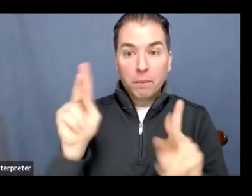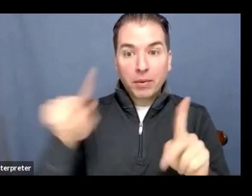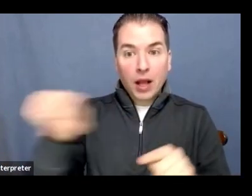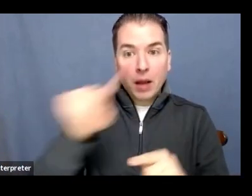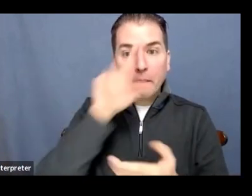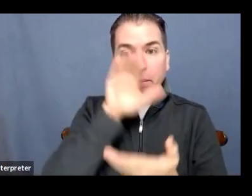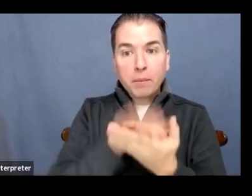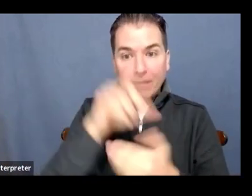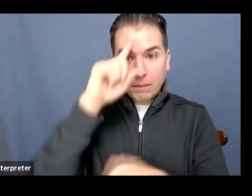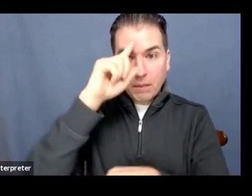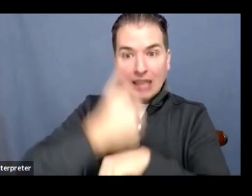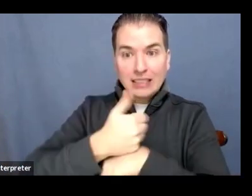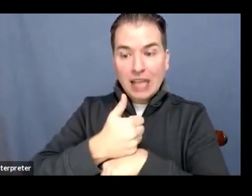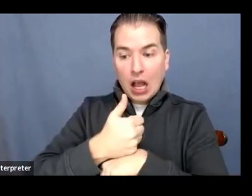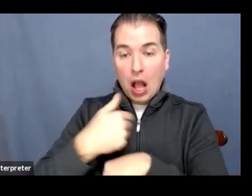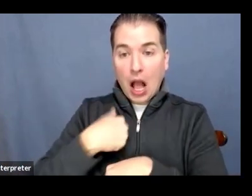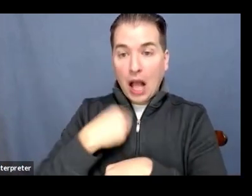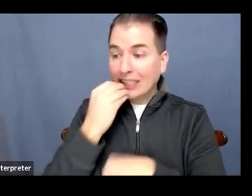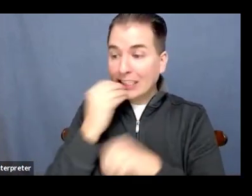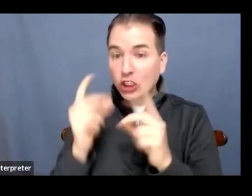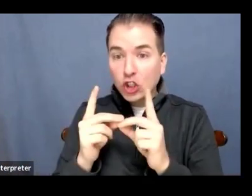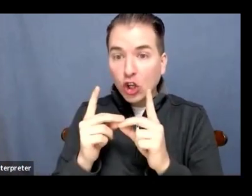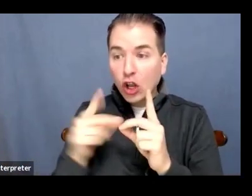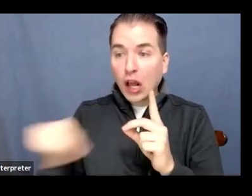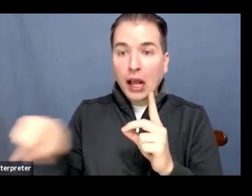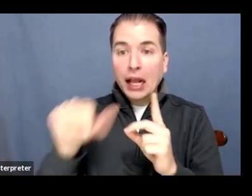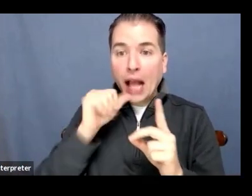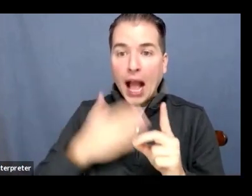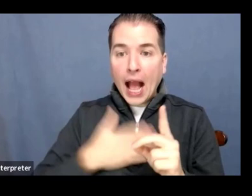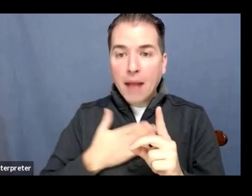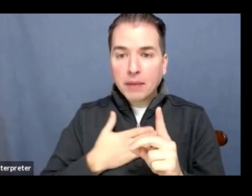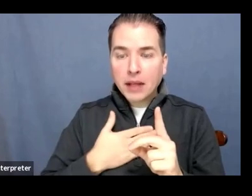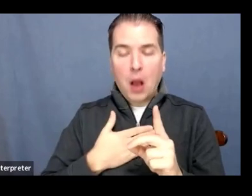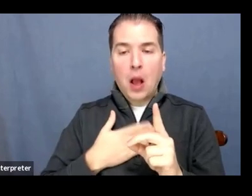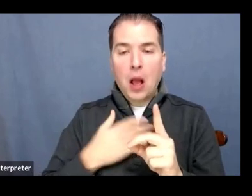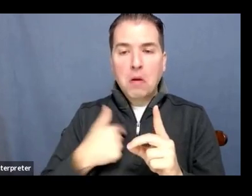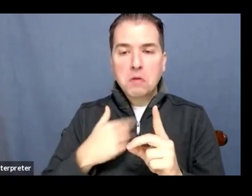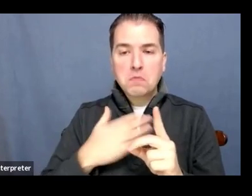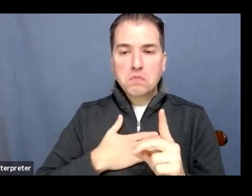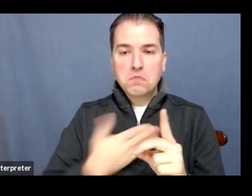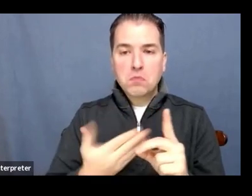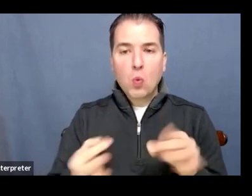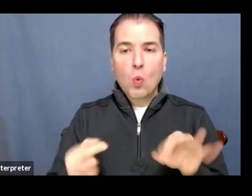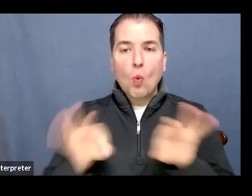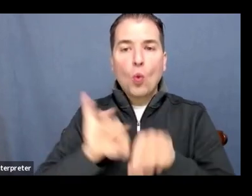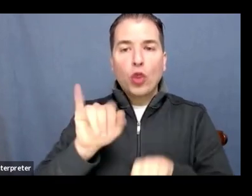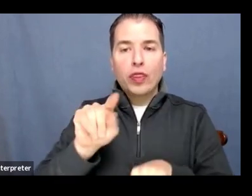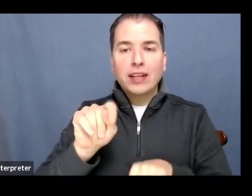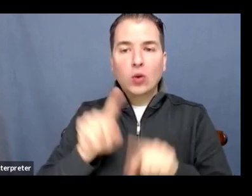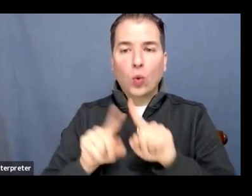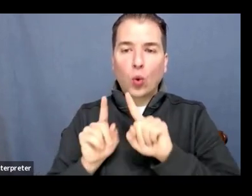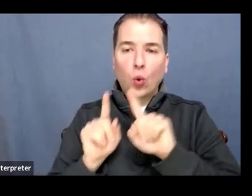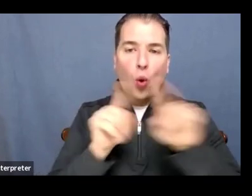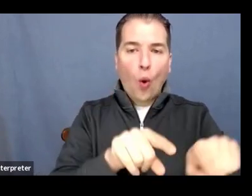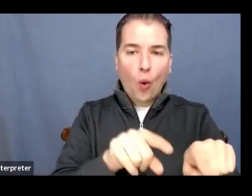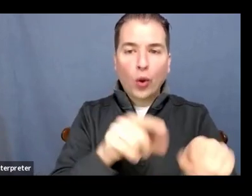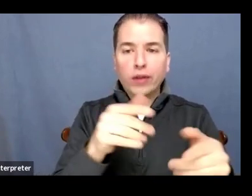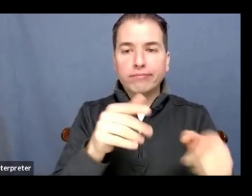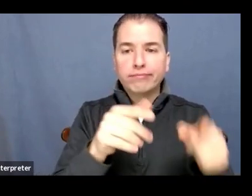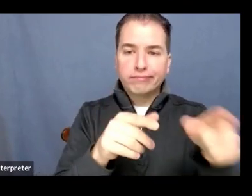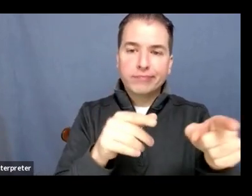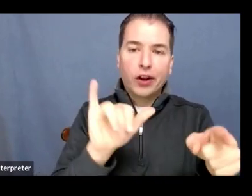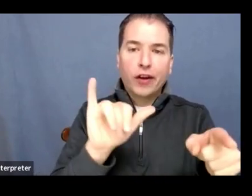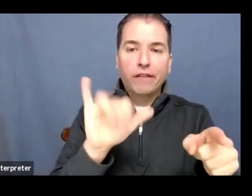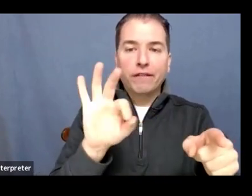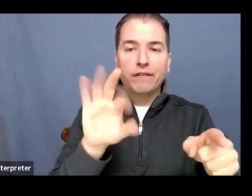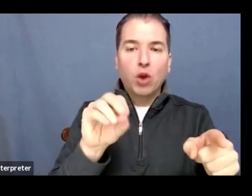home where not everybody's happy, it's worth the effort to go out and get exactly what you want. And that's what we do. We ask